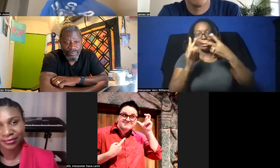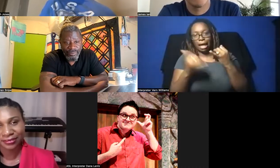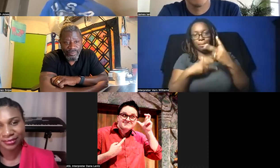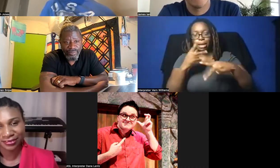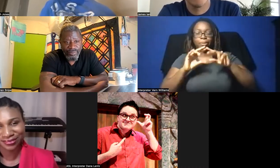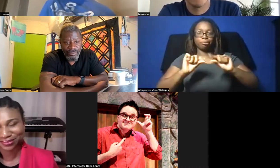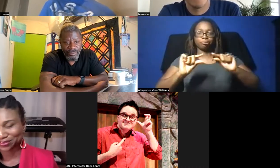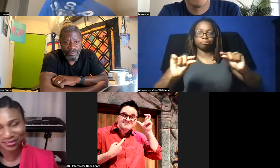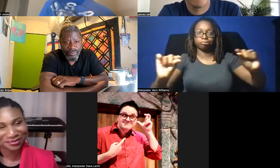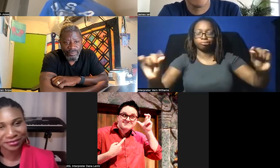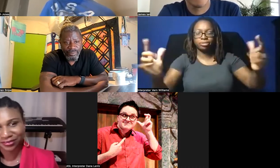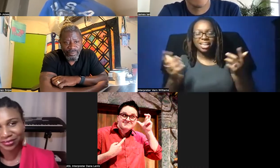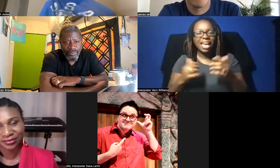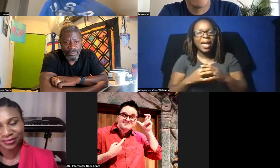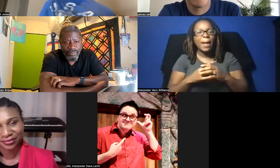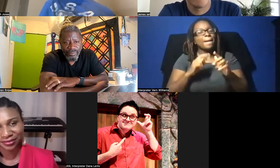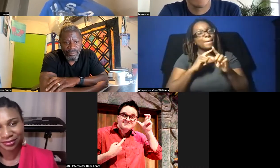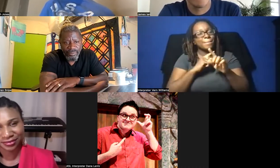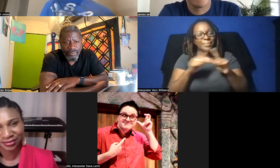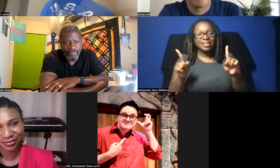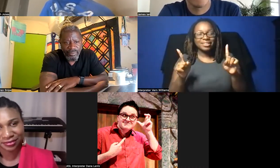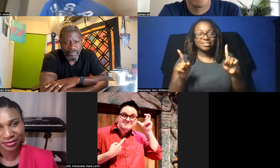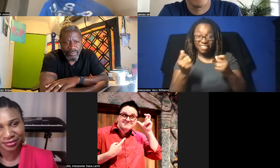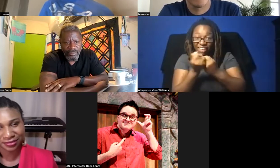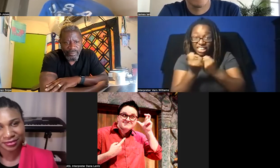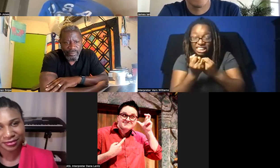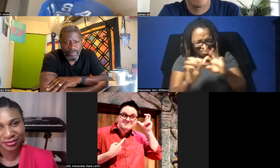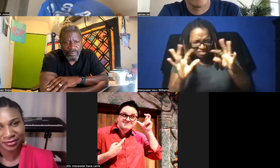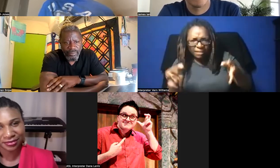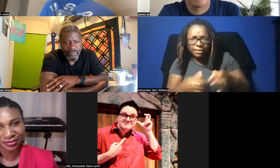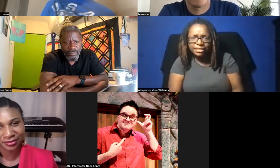of, is there advocacy? Absolutely. Is it intended?